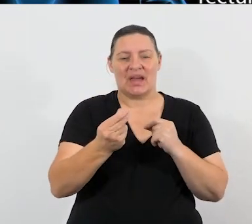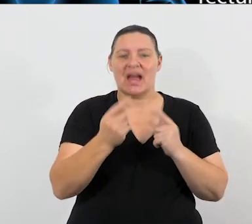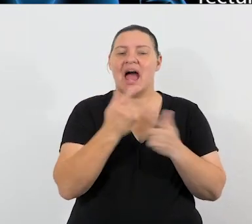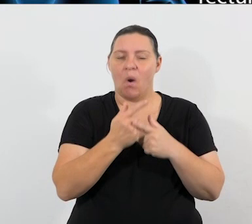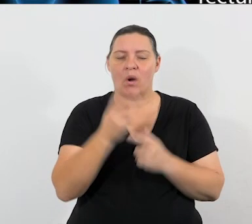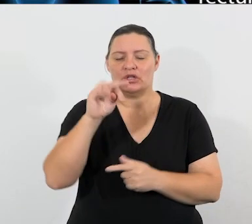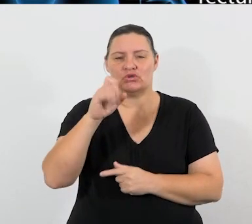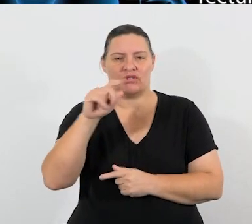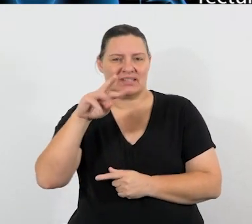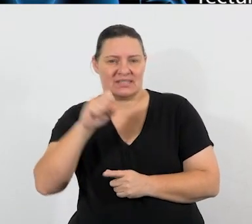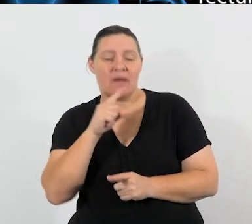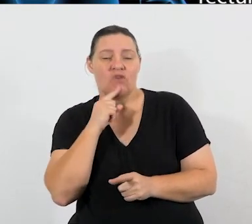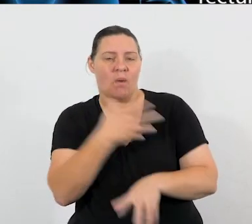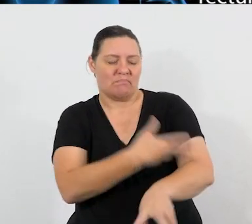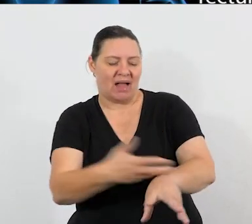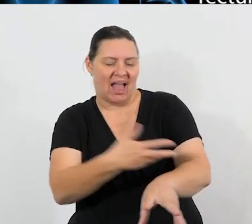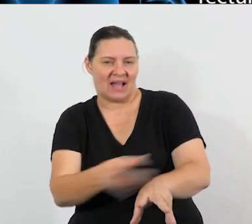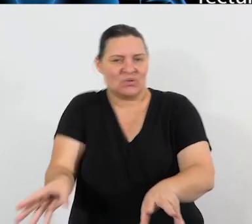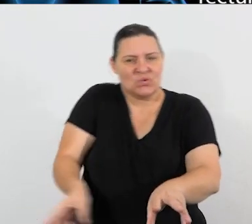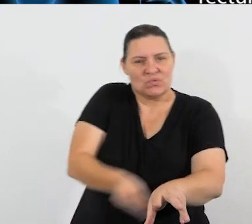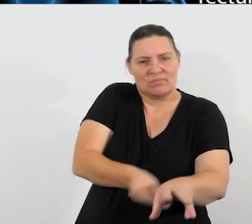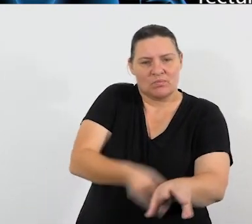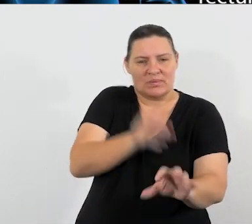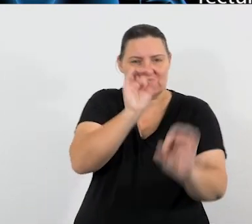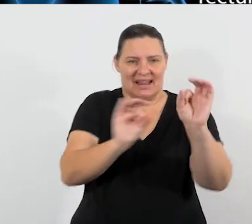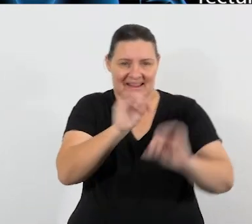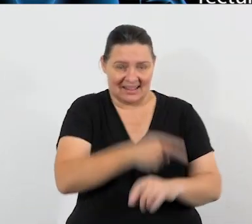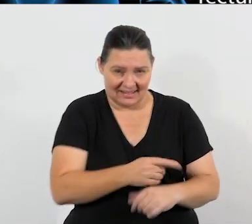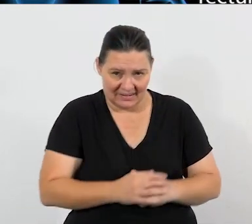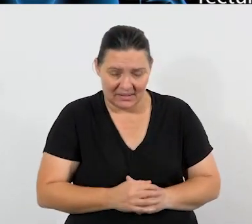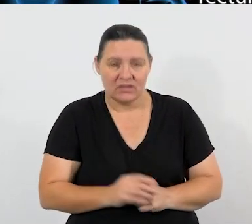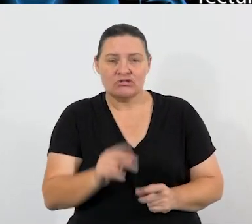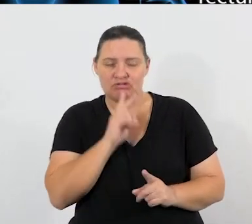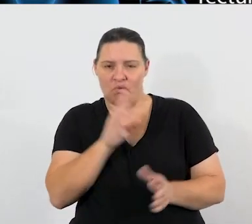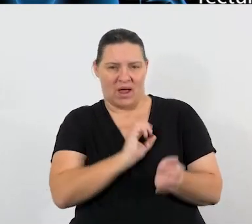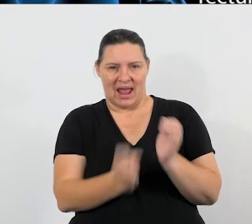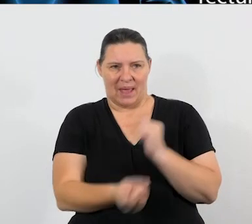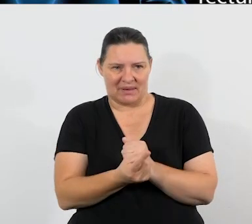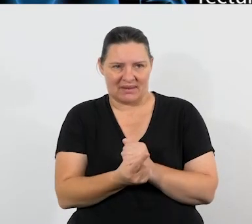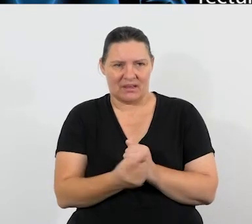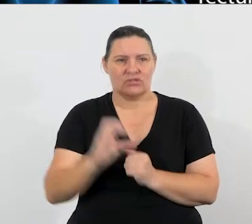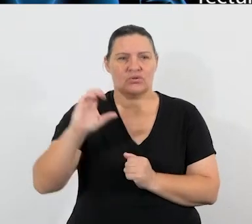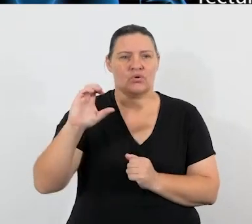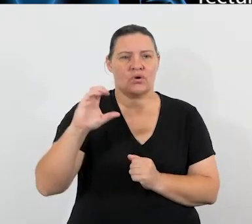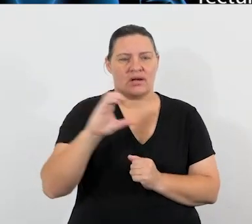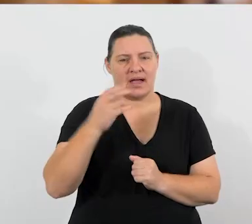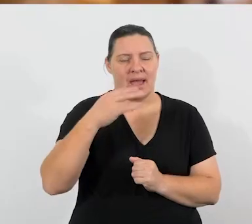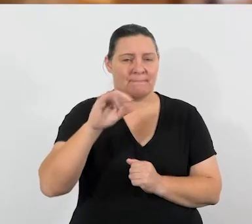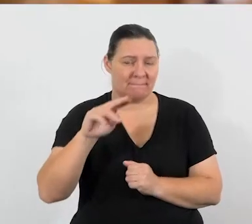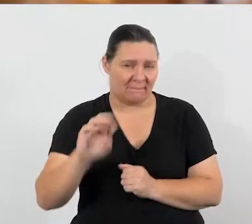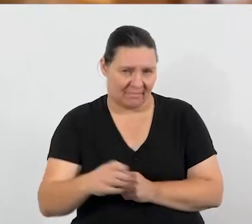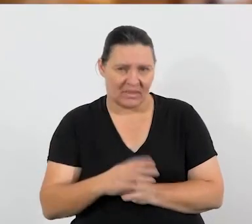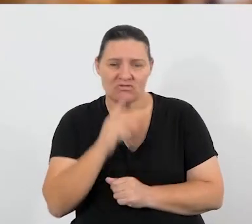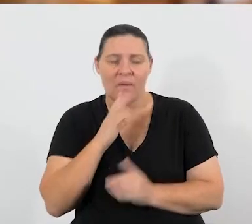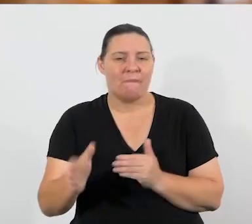or nutrients for absorption into the cells. So that is what happens to the chyme. It is then